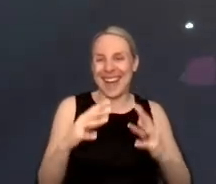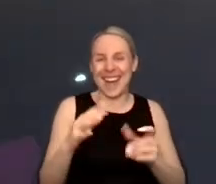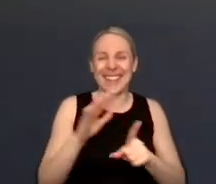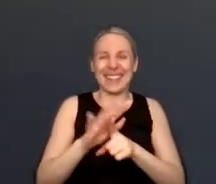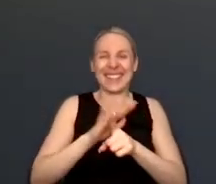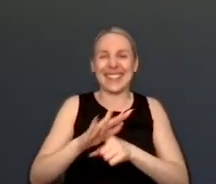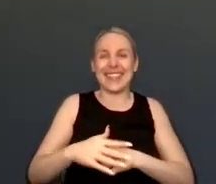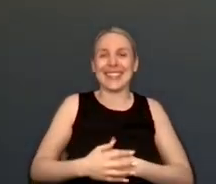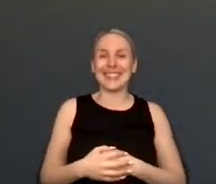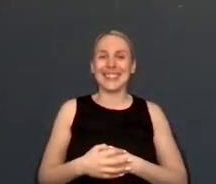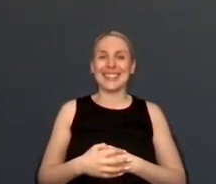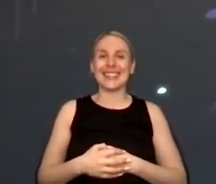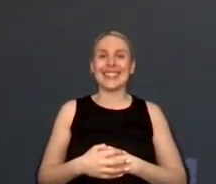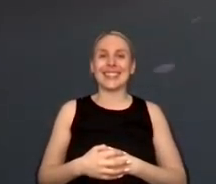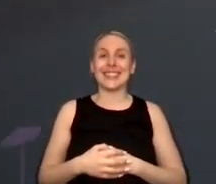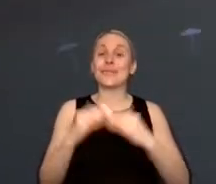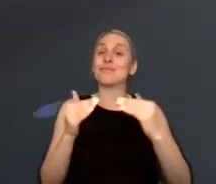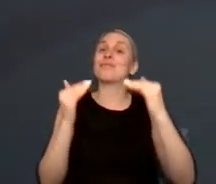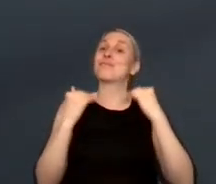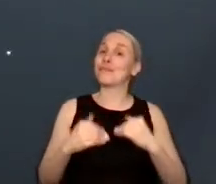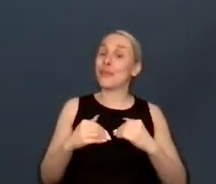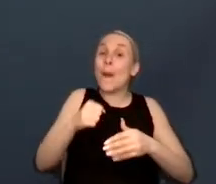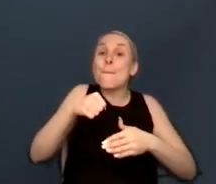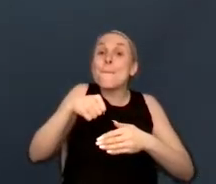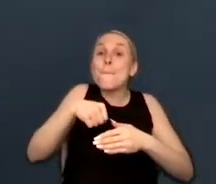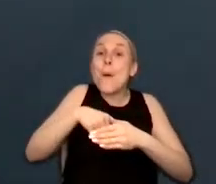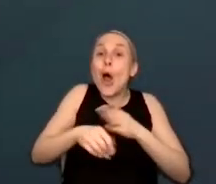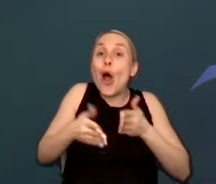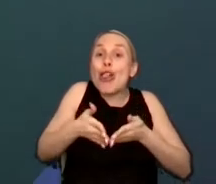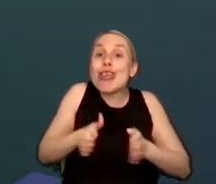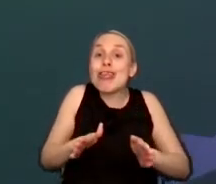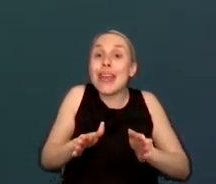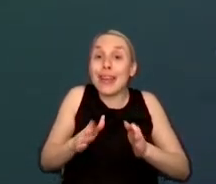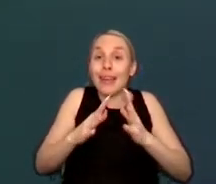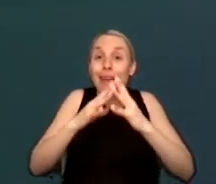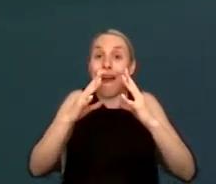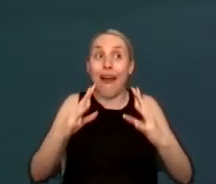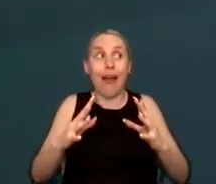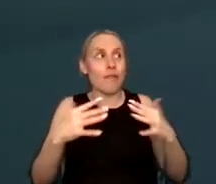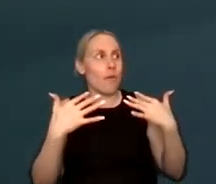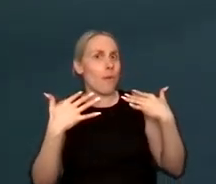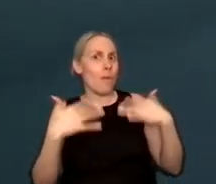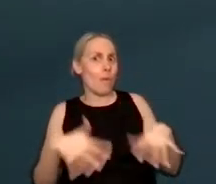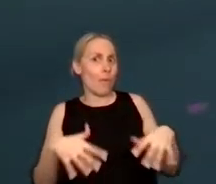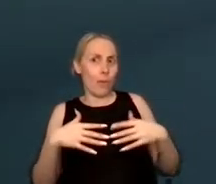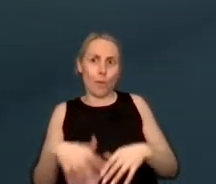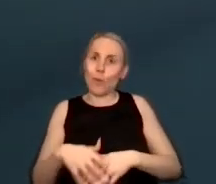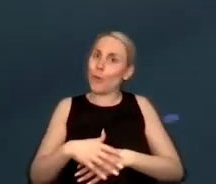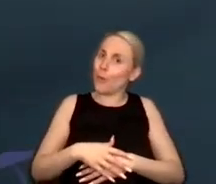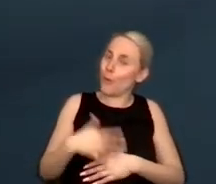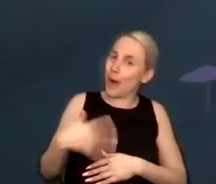Yeah. Birthing hive. Ooh, oh, fire. Thank you, very whoever cool. suggested that one. Ooh. It would be so